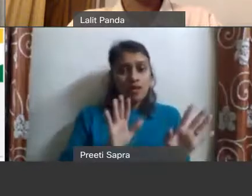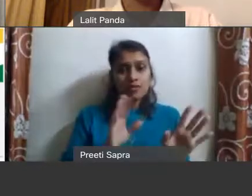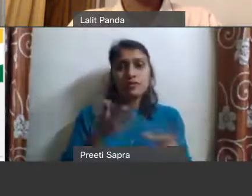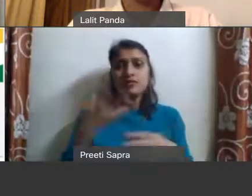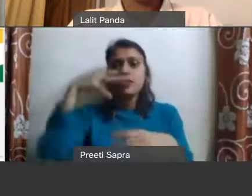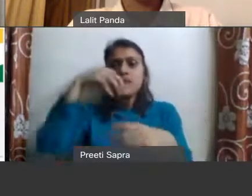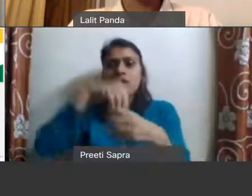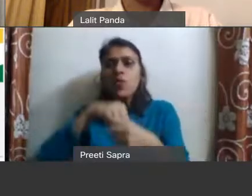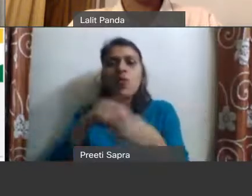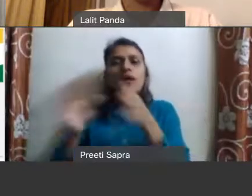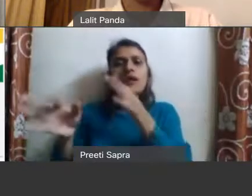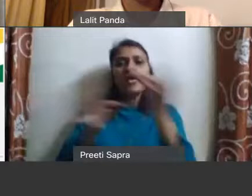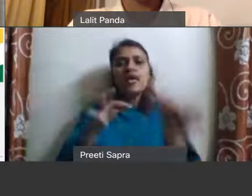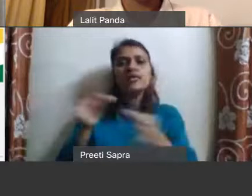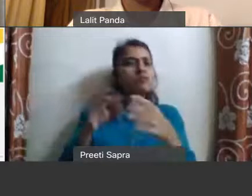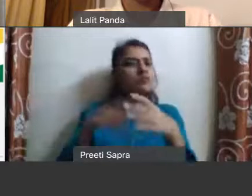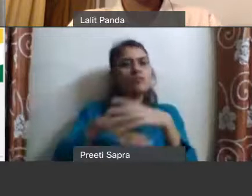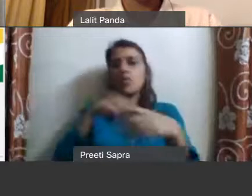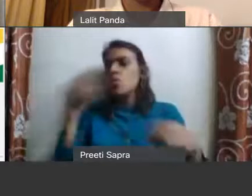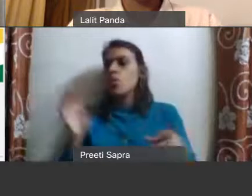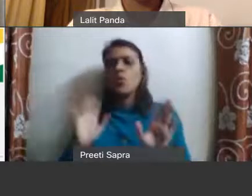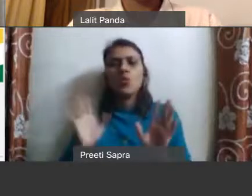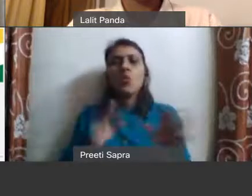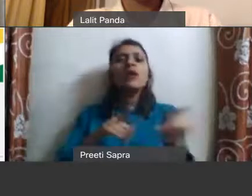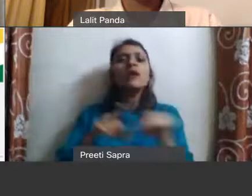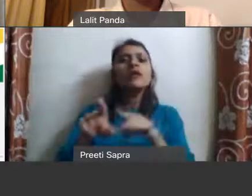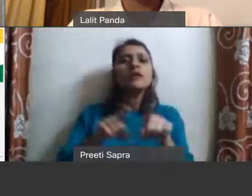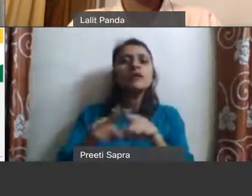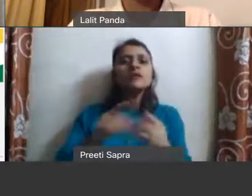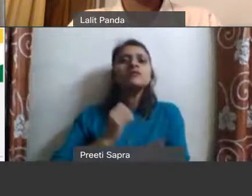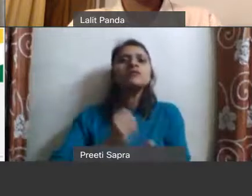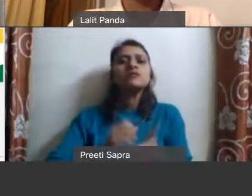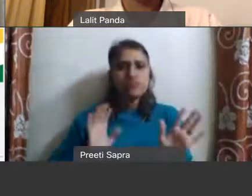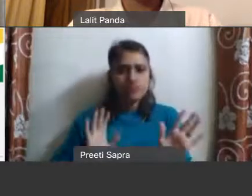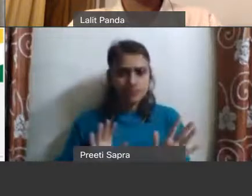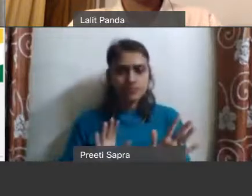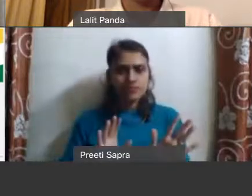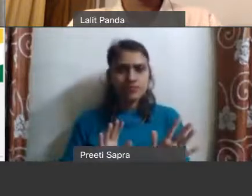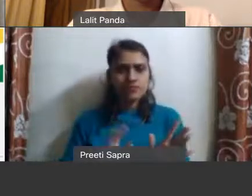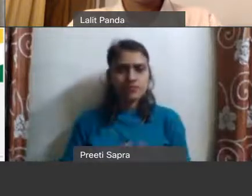exclusion, are insufficient to justify wrongful discrimination.